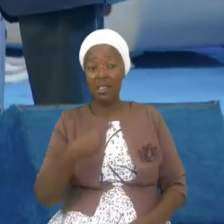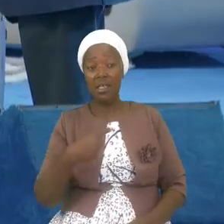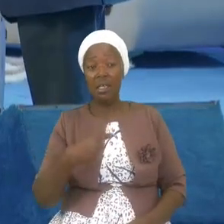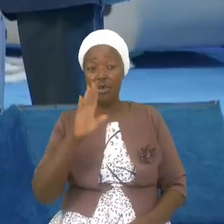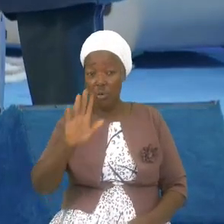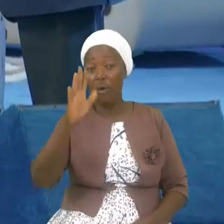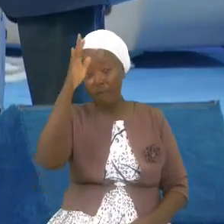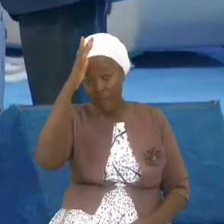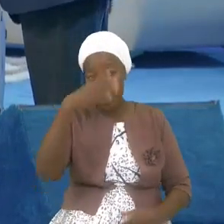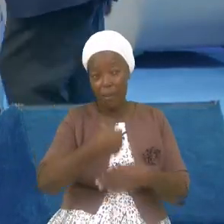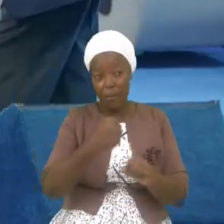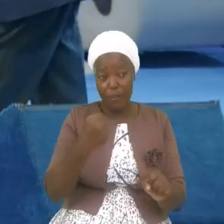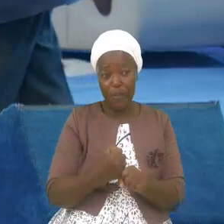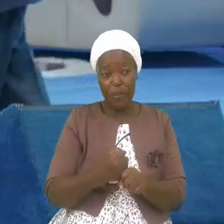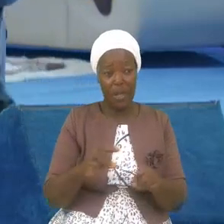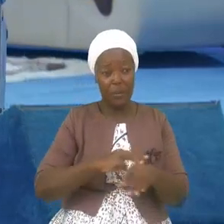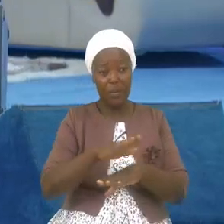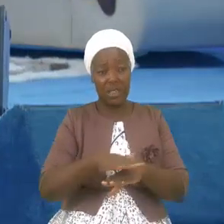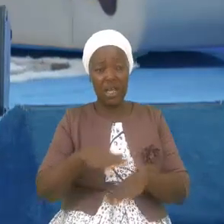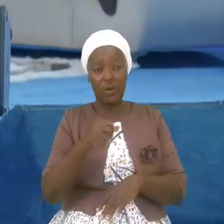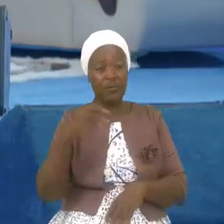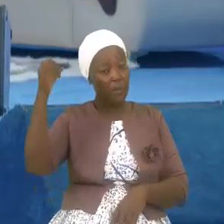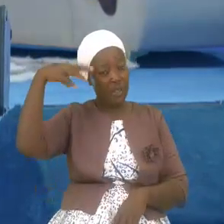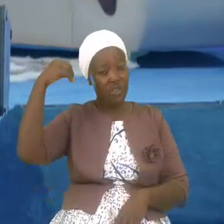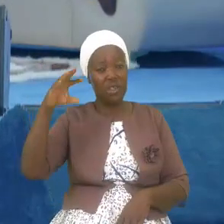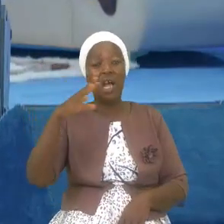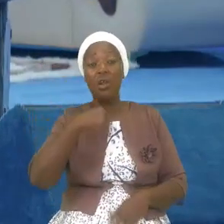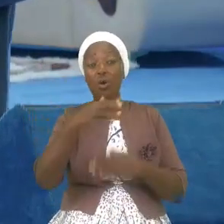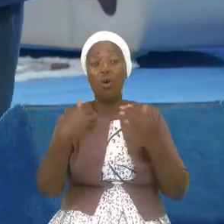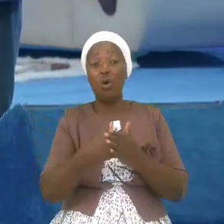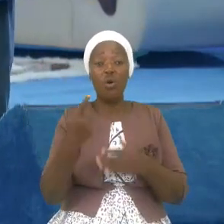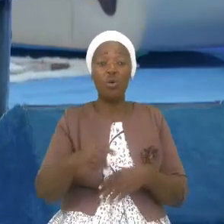magicians and the astrologers and the Chaldeans and the soothsayers. Then